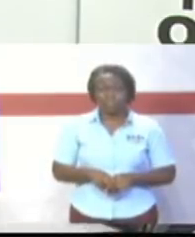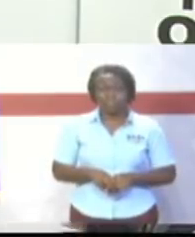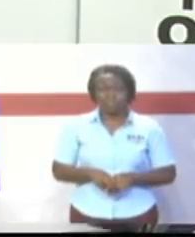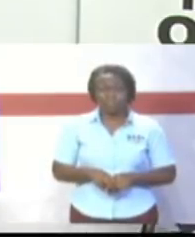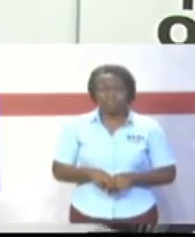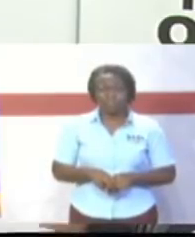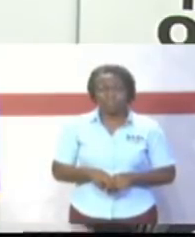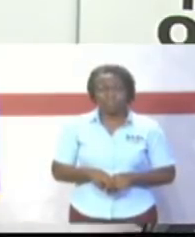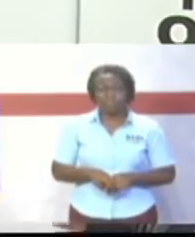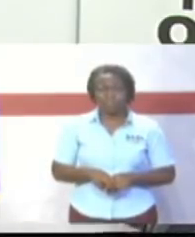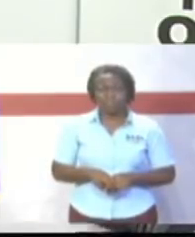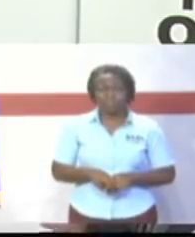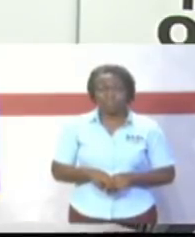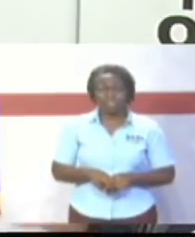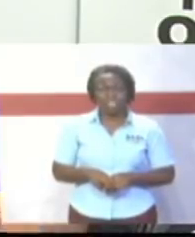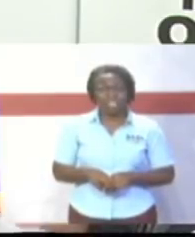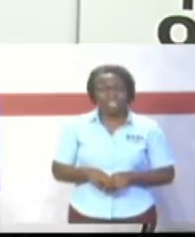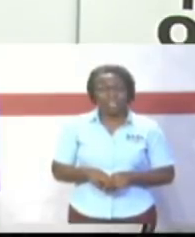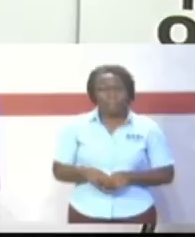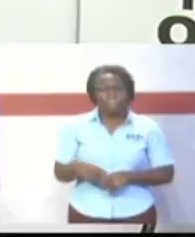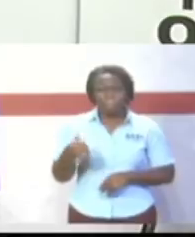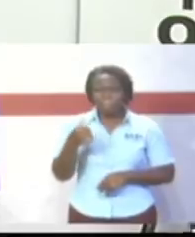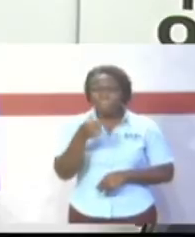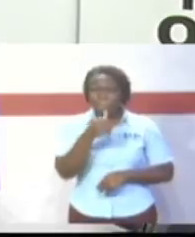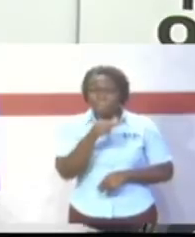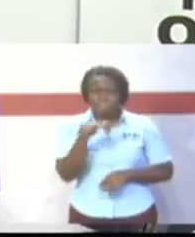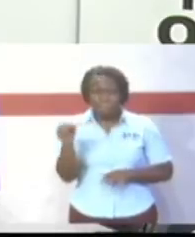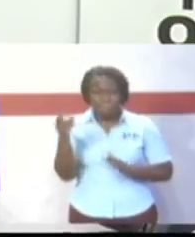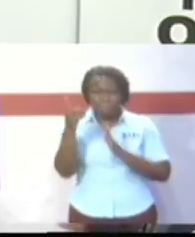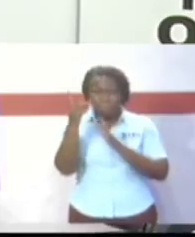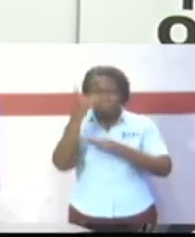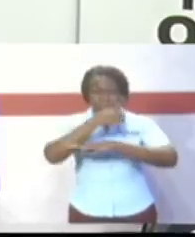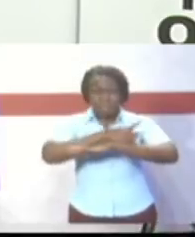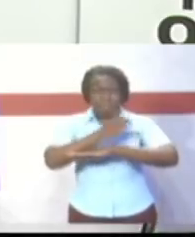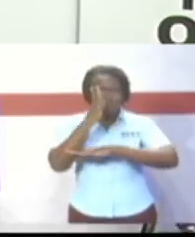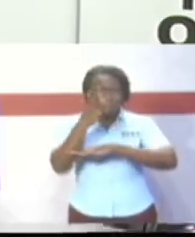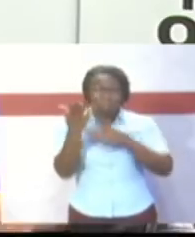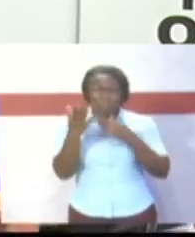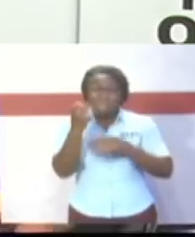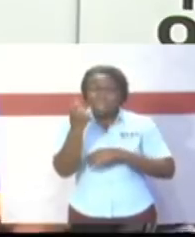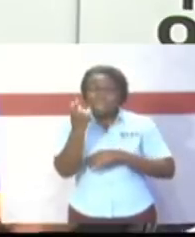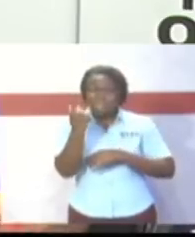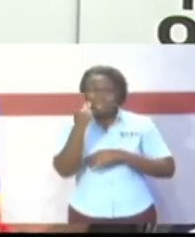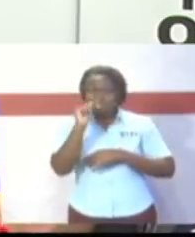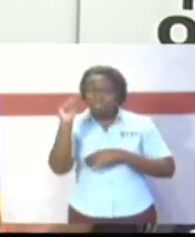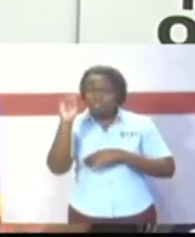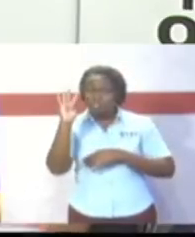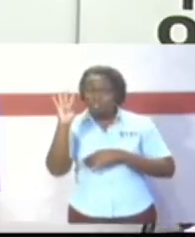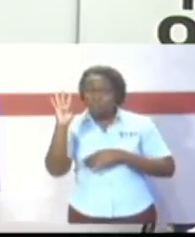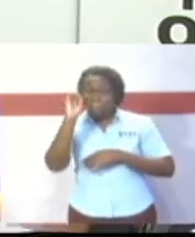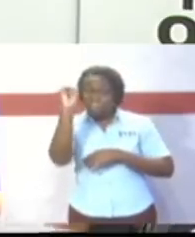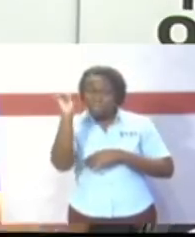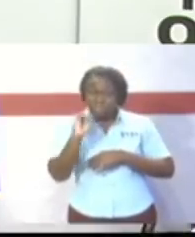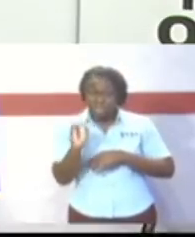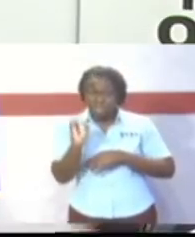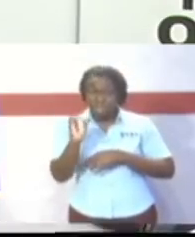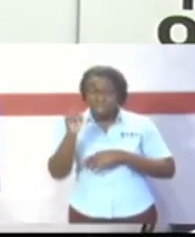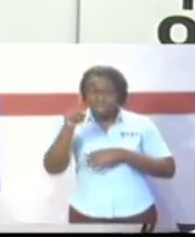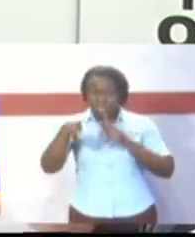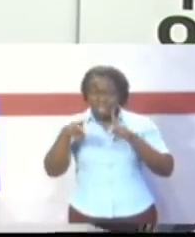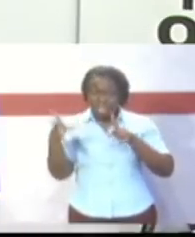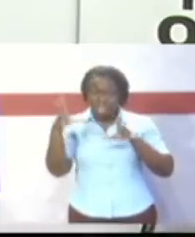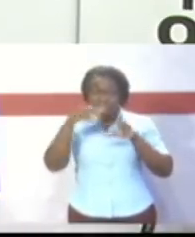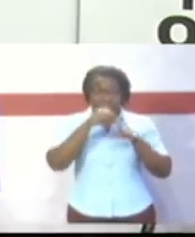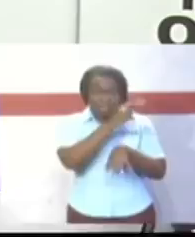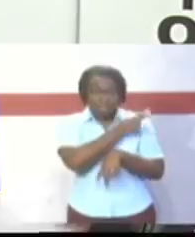system. On any given day, 11% to 44% of patients require care at an ICU level, and they